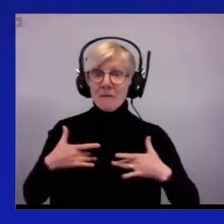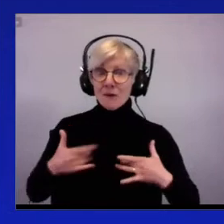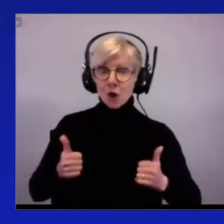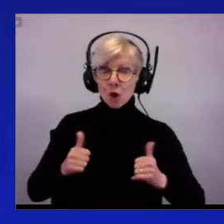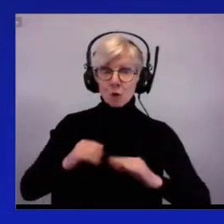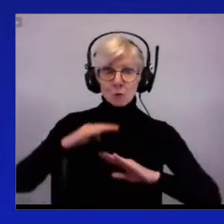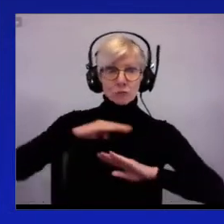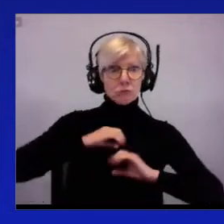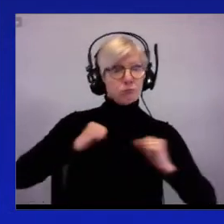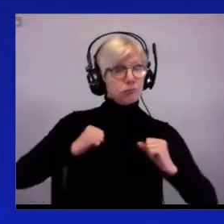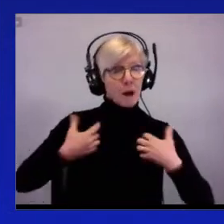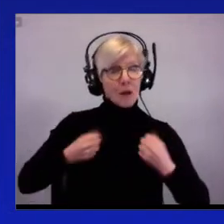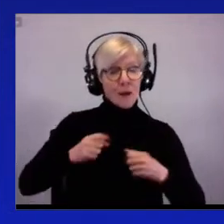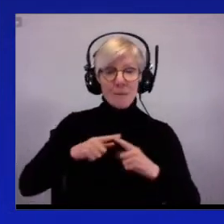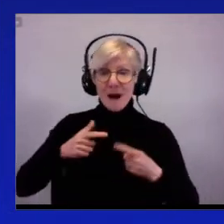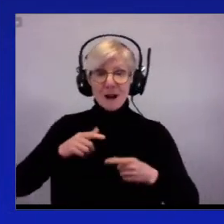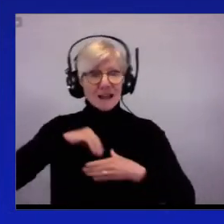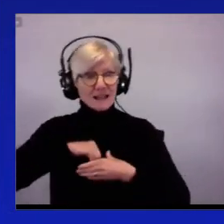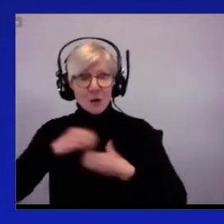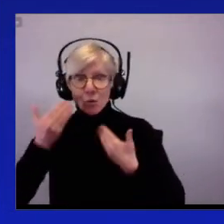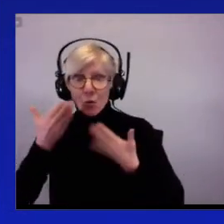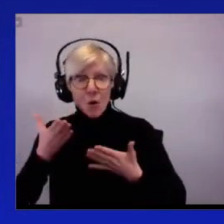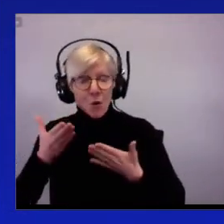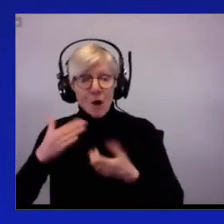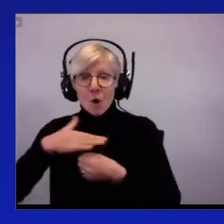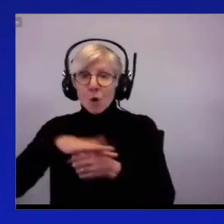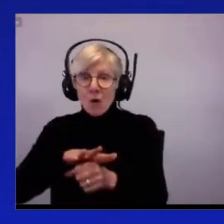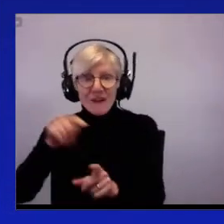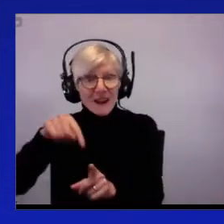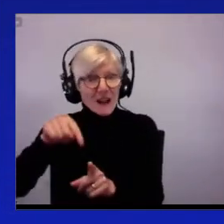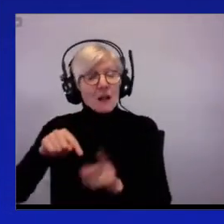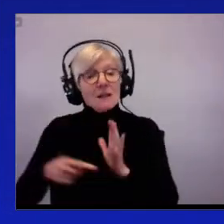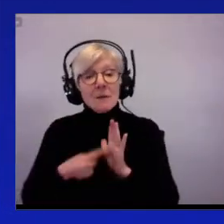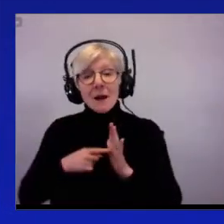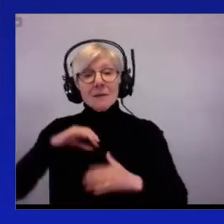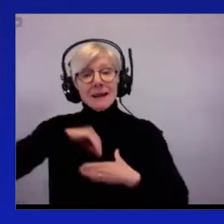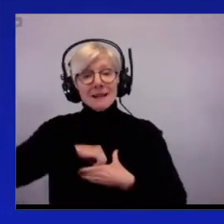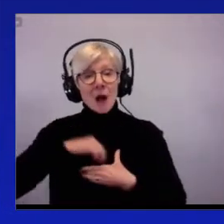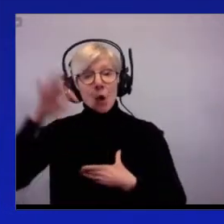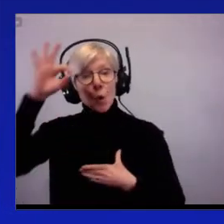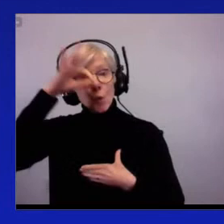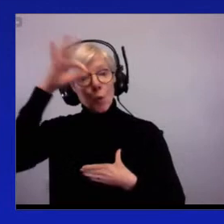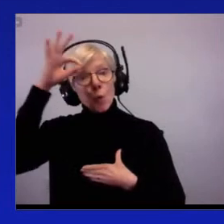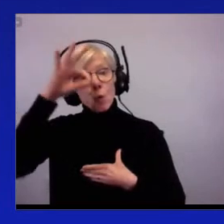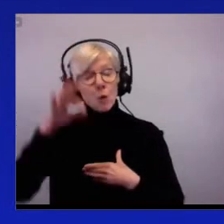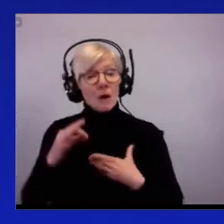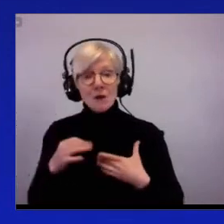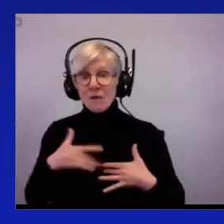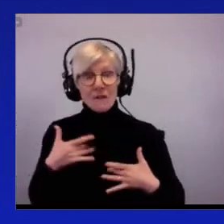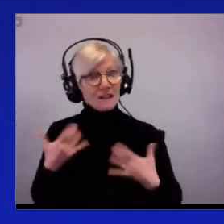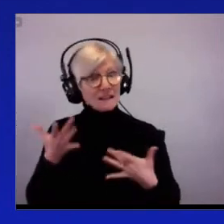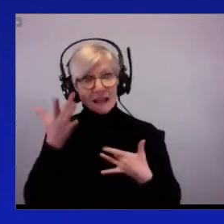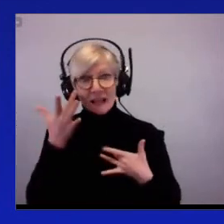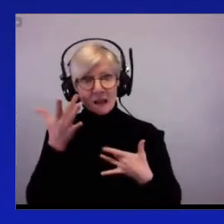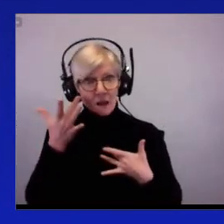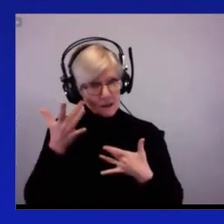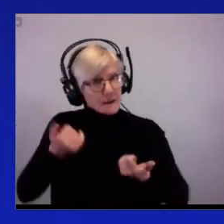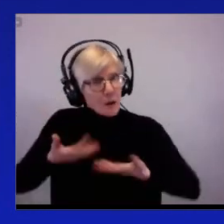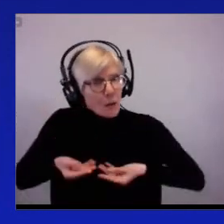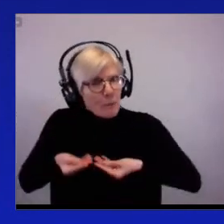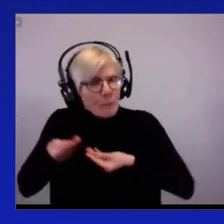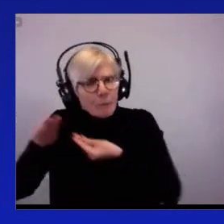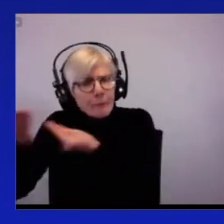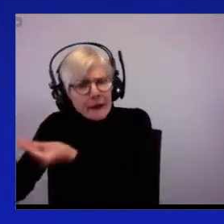knowing it. This is the challenge with this virus, these asymptomatic infections. So we have to study this, and it will become clearer as more